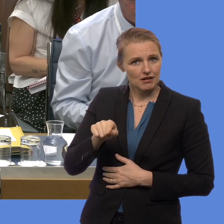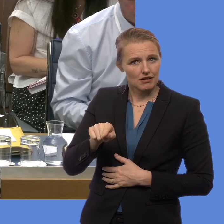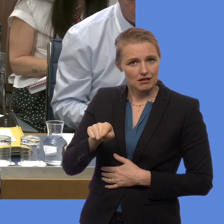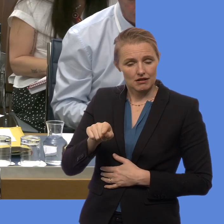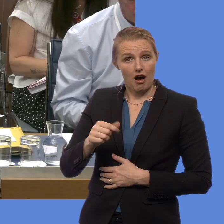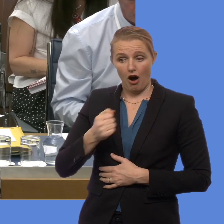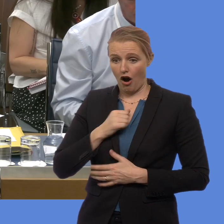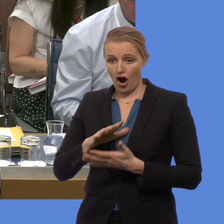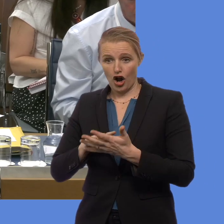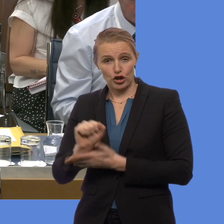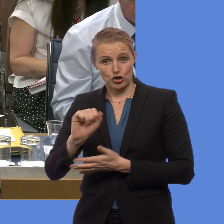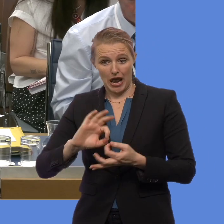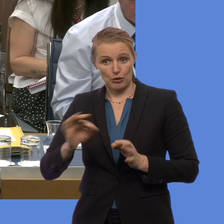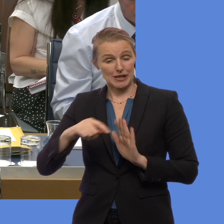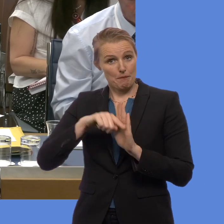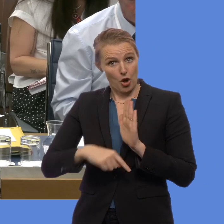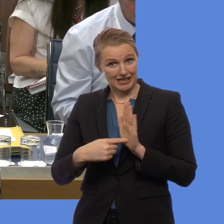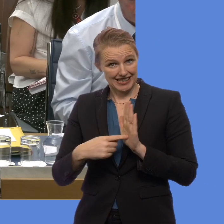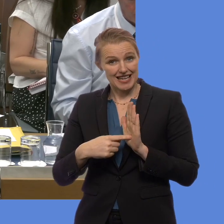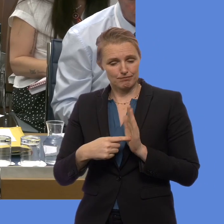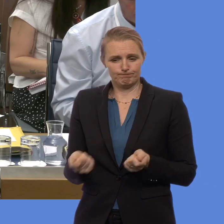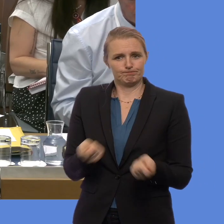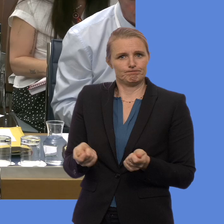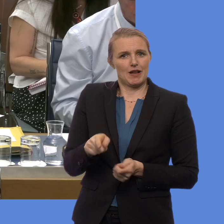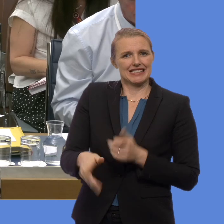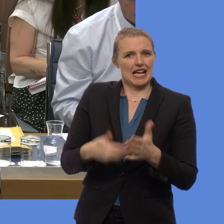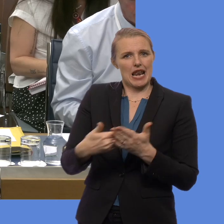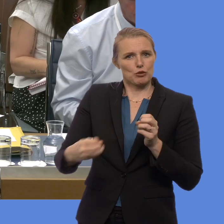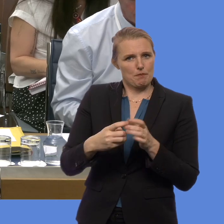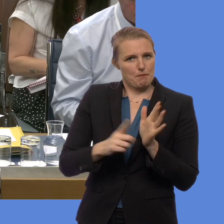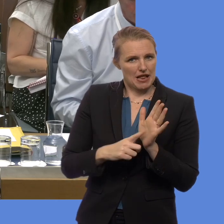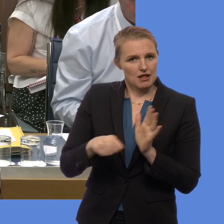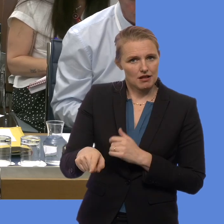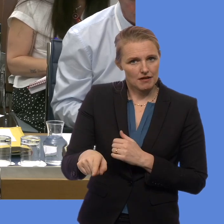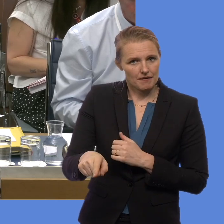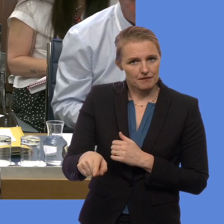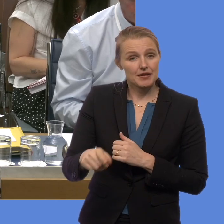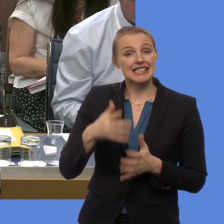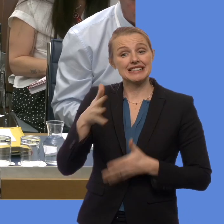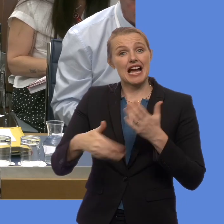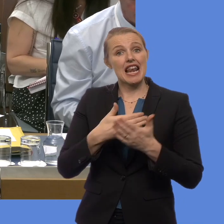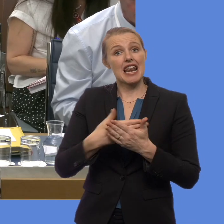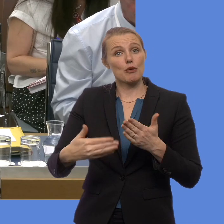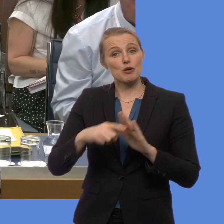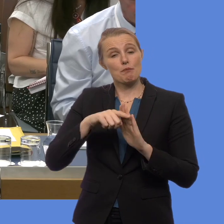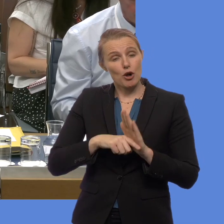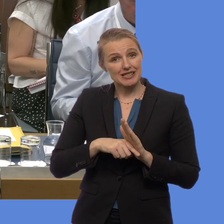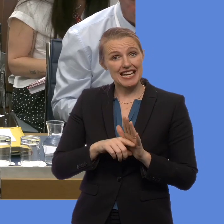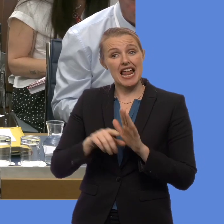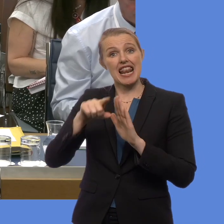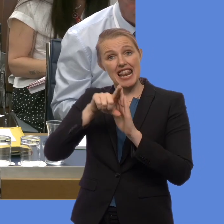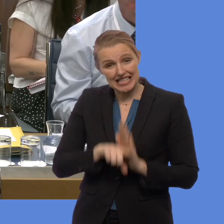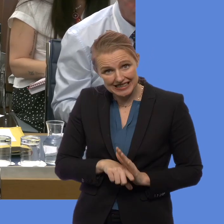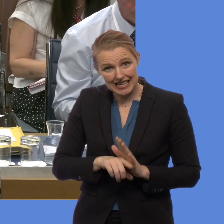under our Cultural and Linguistic Policy remit and are the responsibility of the Sign Language Policy and Legislation Branch within the Department's